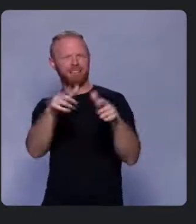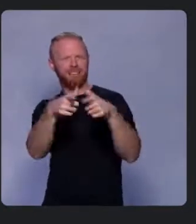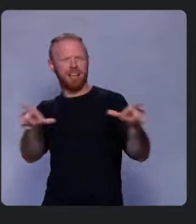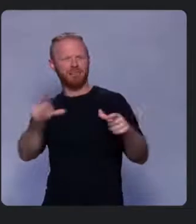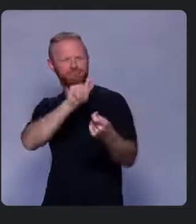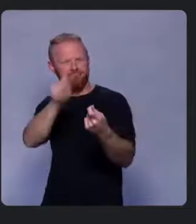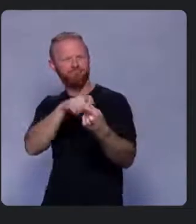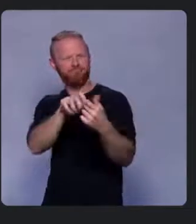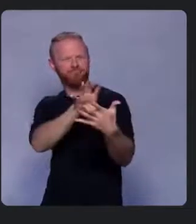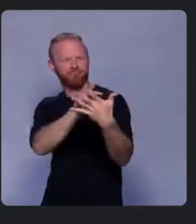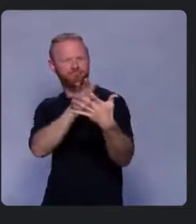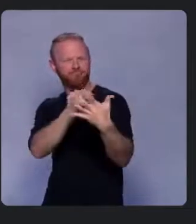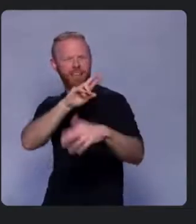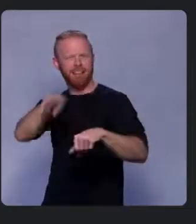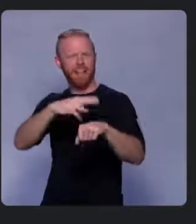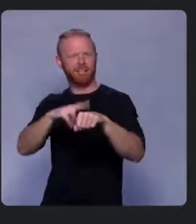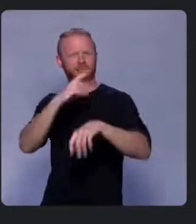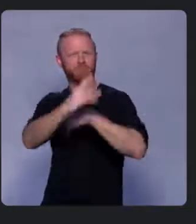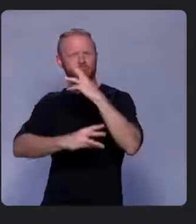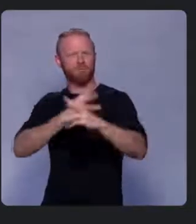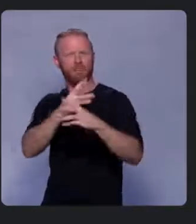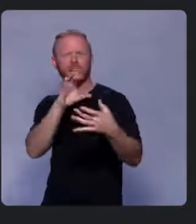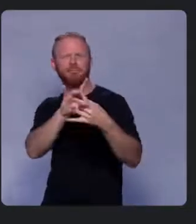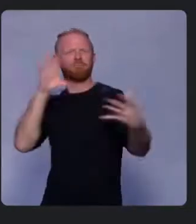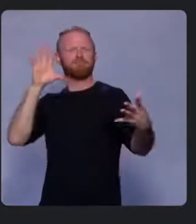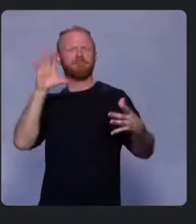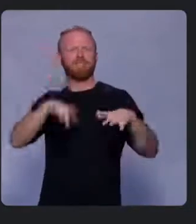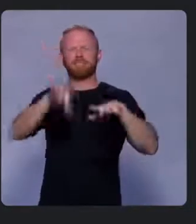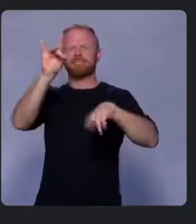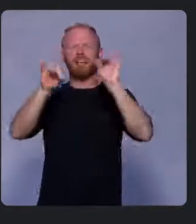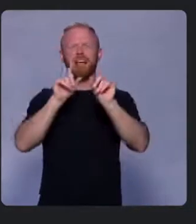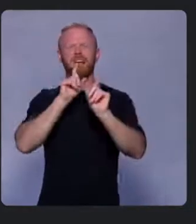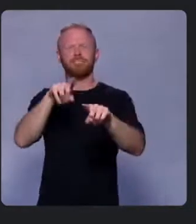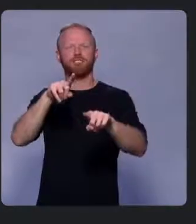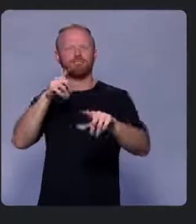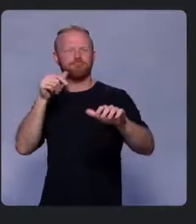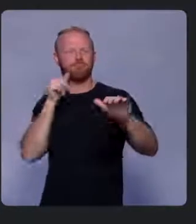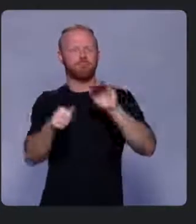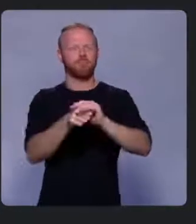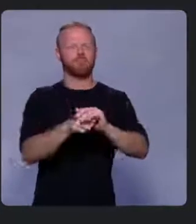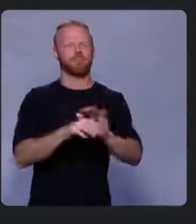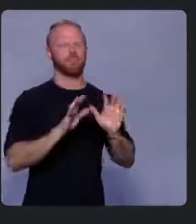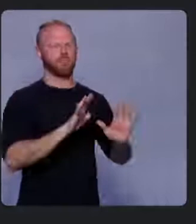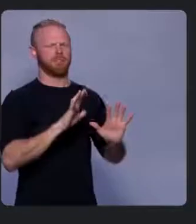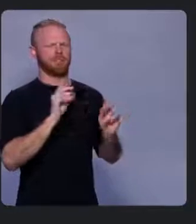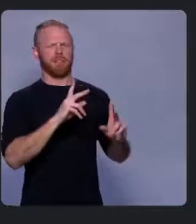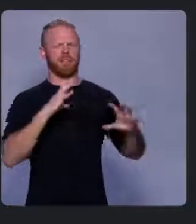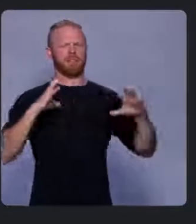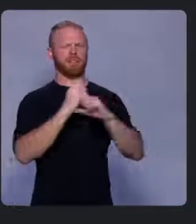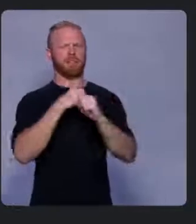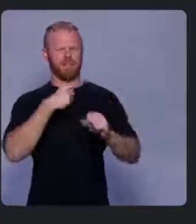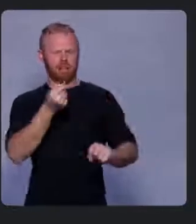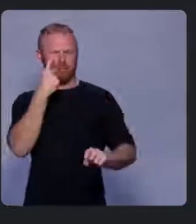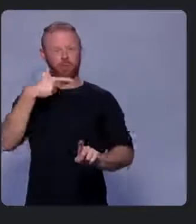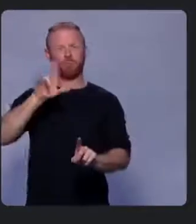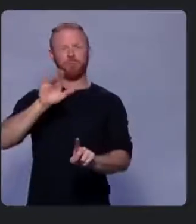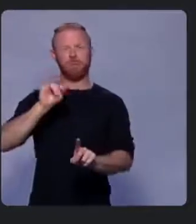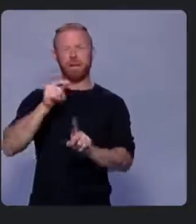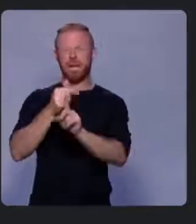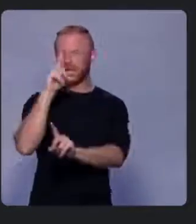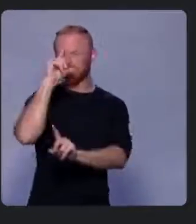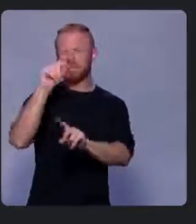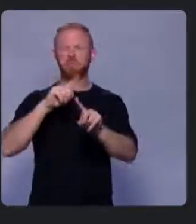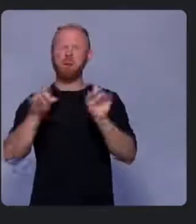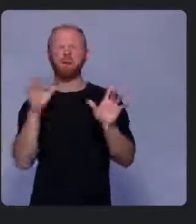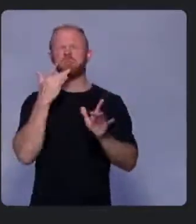world, unlocking answers that would otherwise remain unknown. Okay, so let me see if I get this right. Okay, so these qubits are really smart, right? But they're really picky about